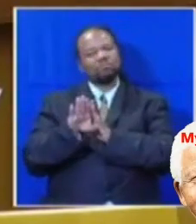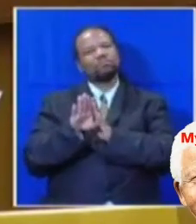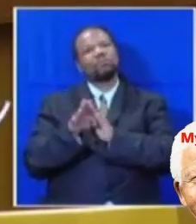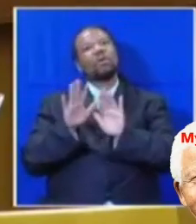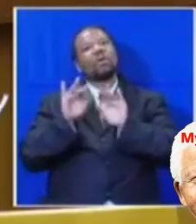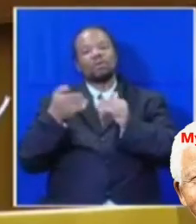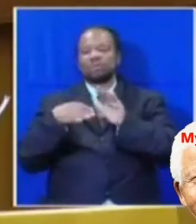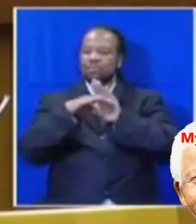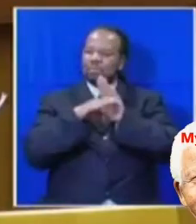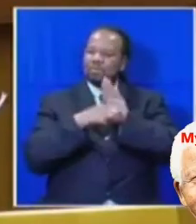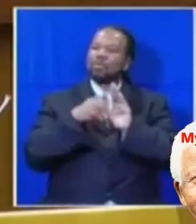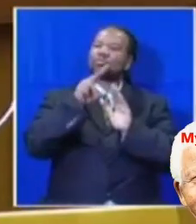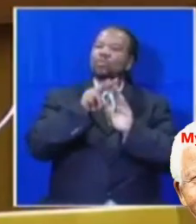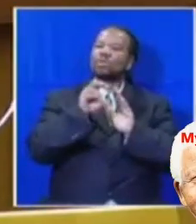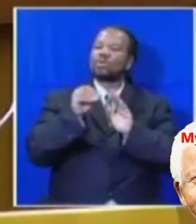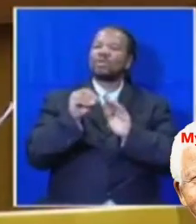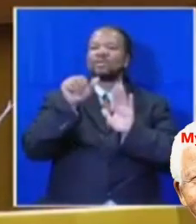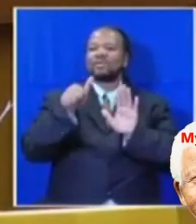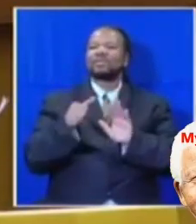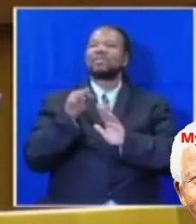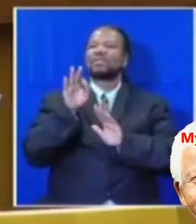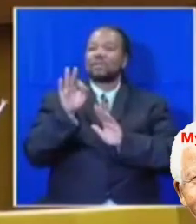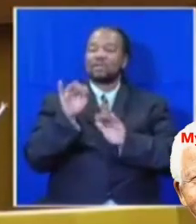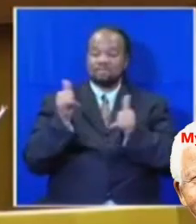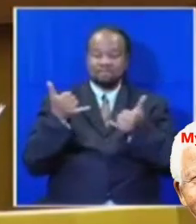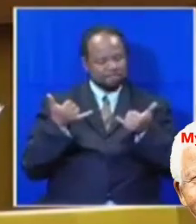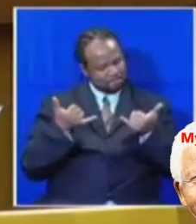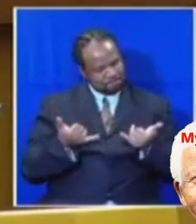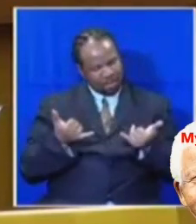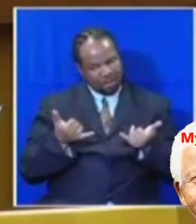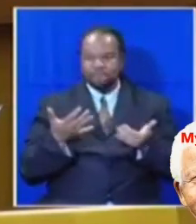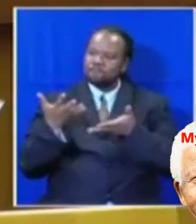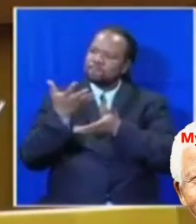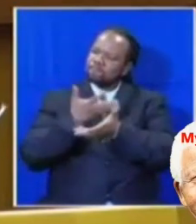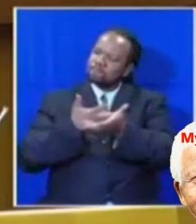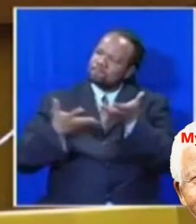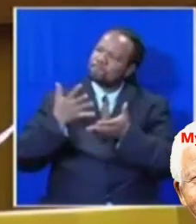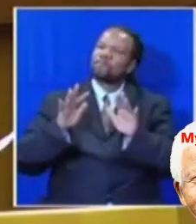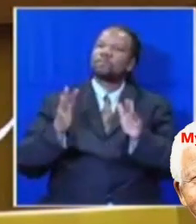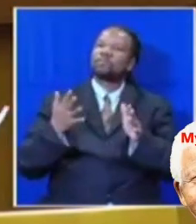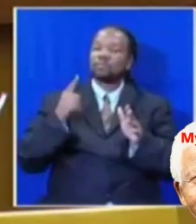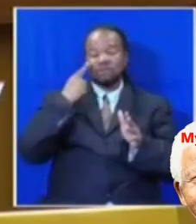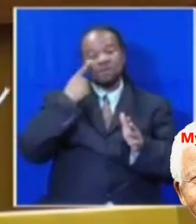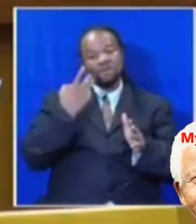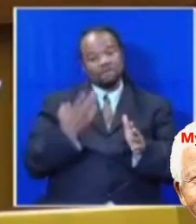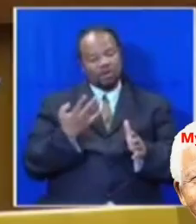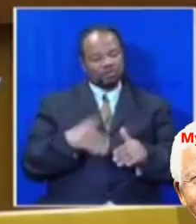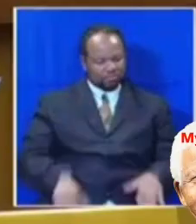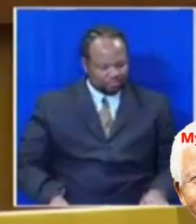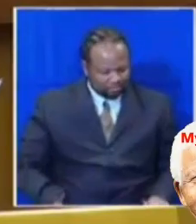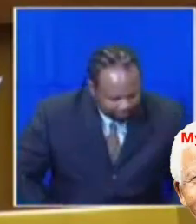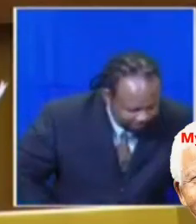Agenda 2063. As we speak to the people of South Africa, these are the facts. In relation to